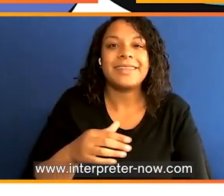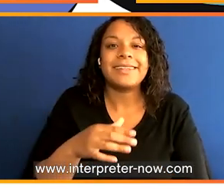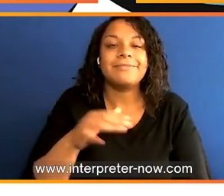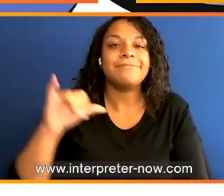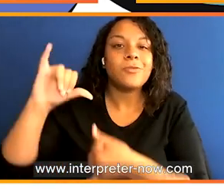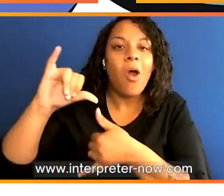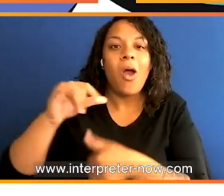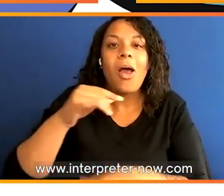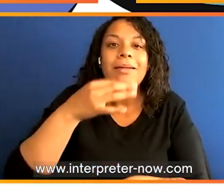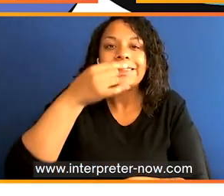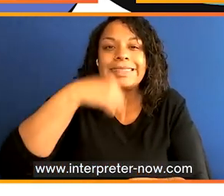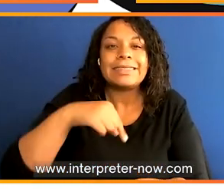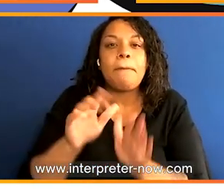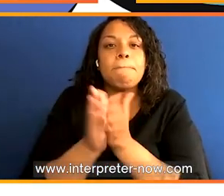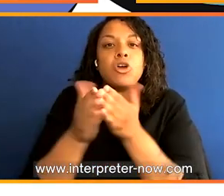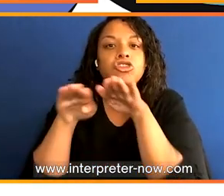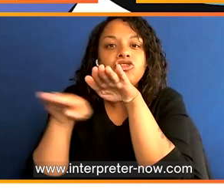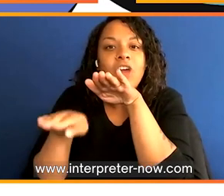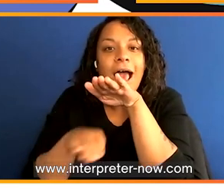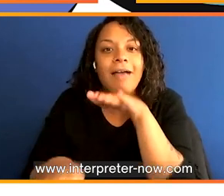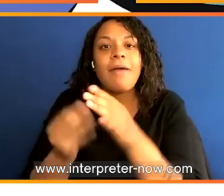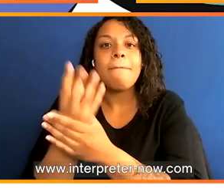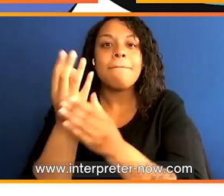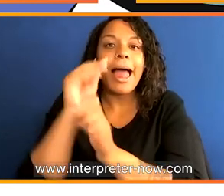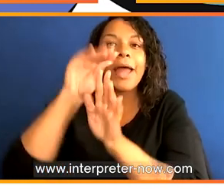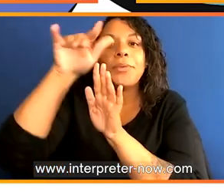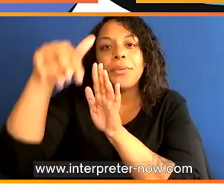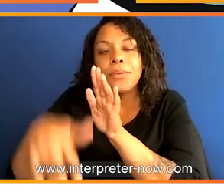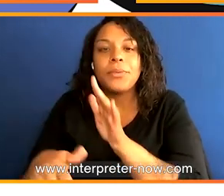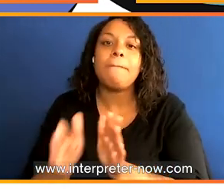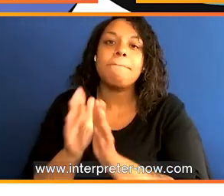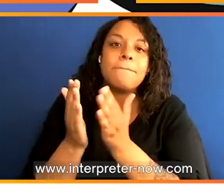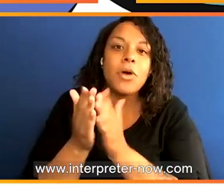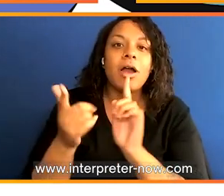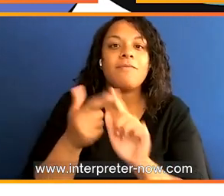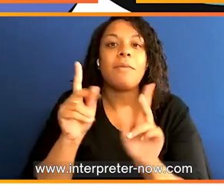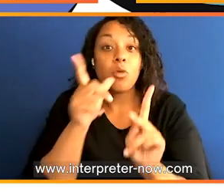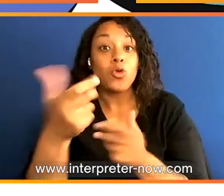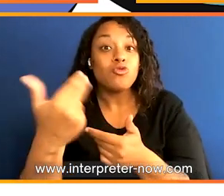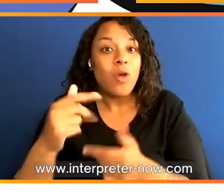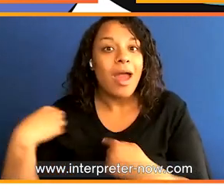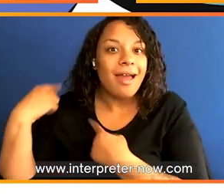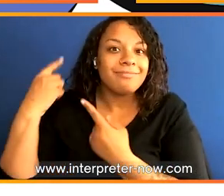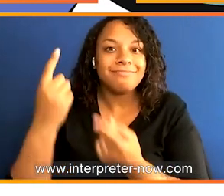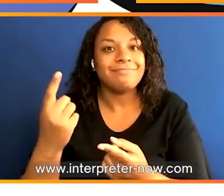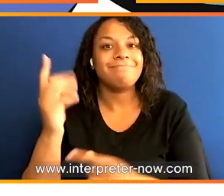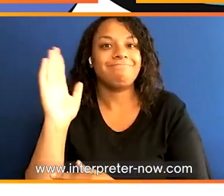a tall, skinny bookshelf with plant cascading down it, some books of the guests that have joined us over the